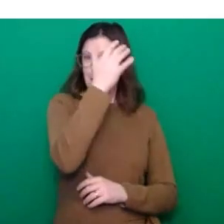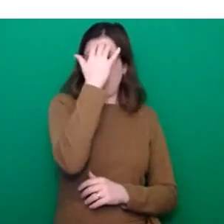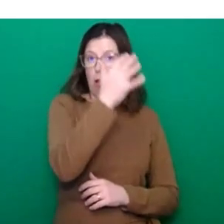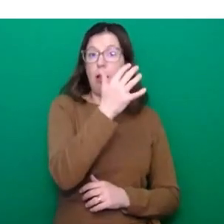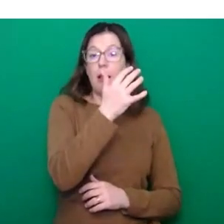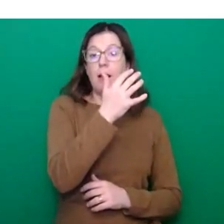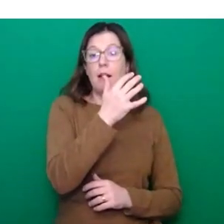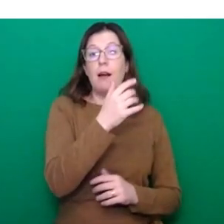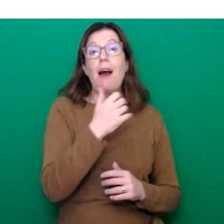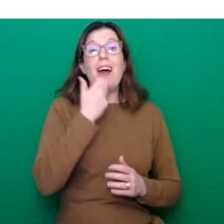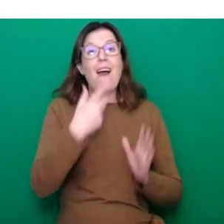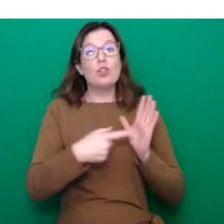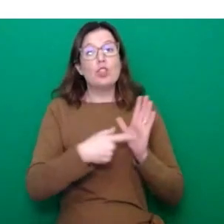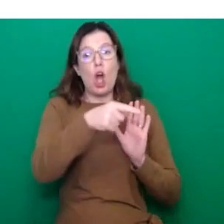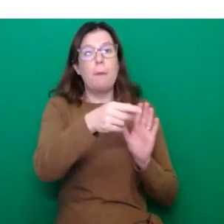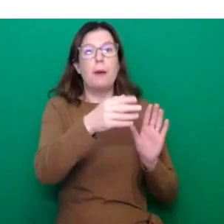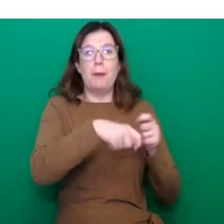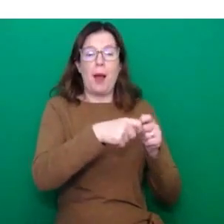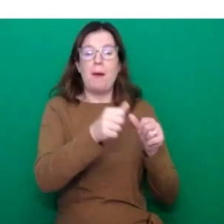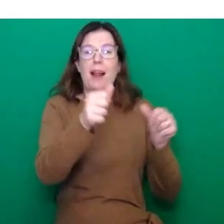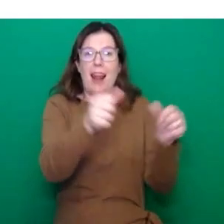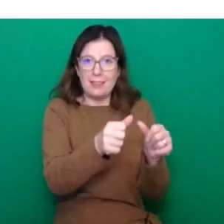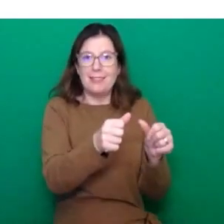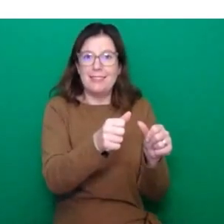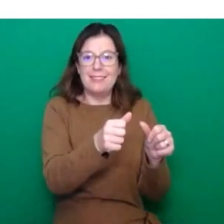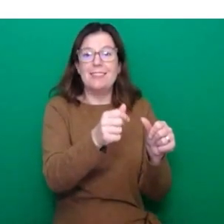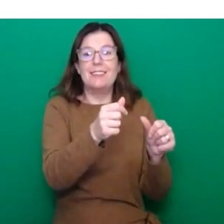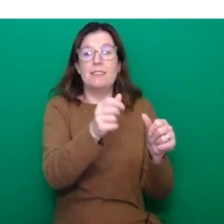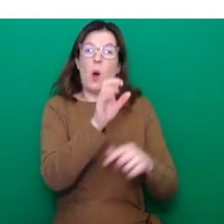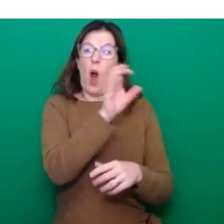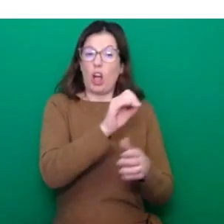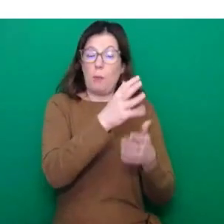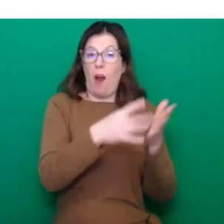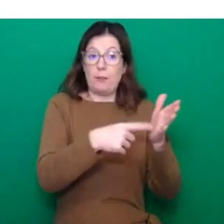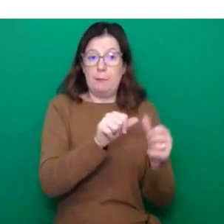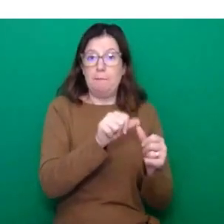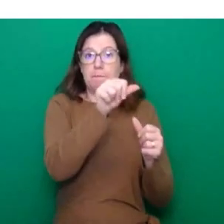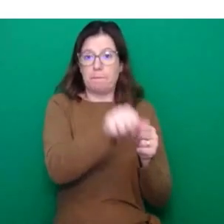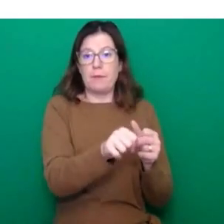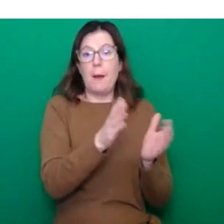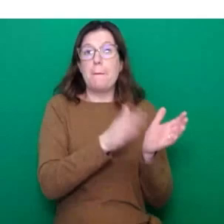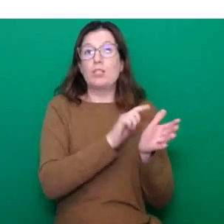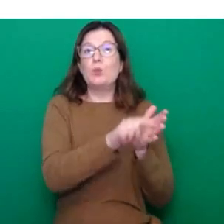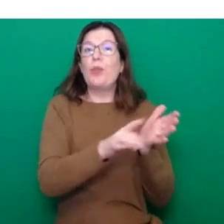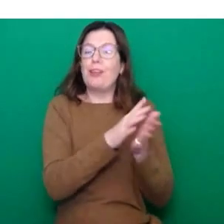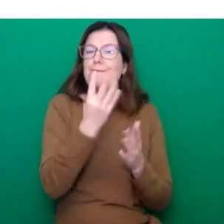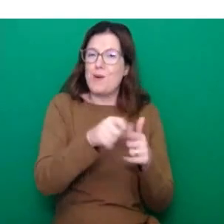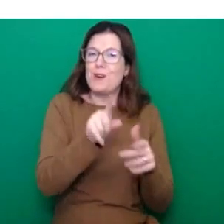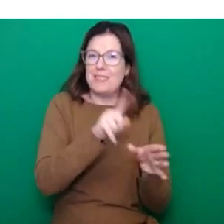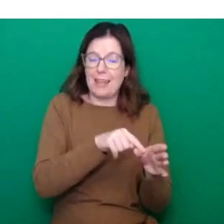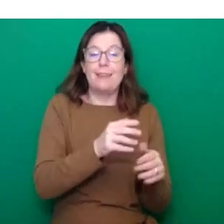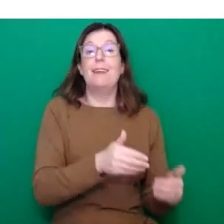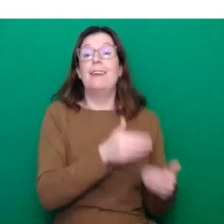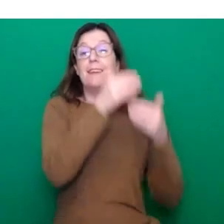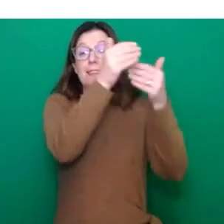each term, you drop down a day. So after the October half term, we were Monday to Thursday. And